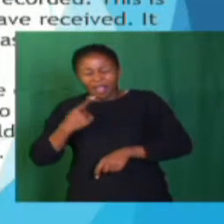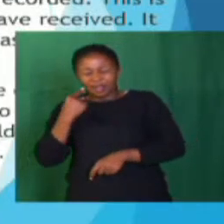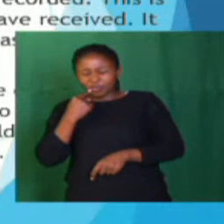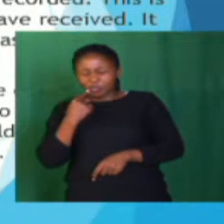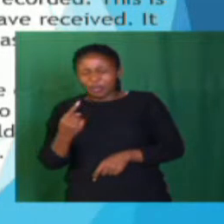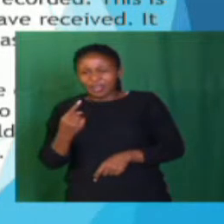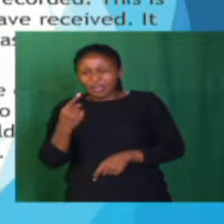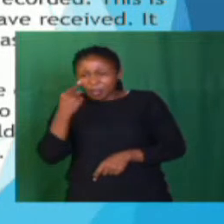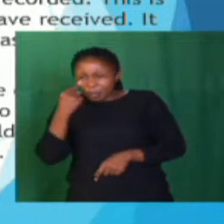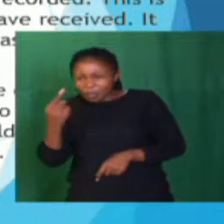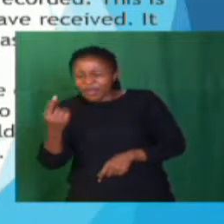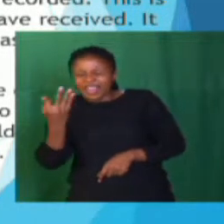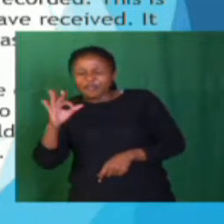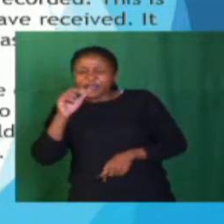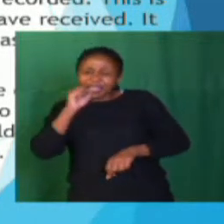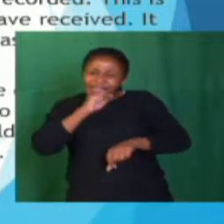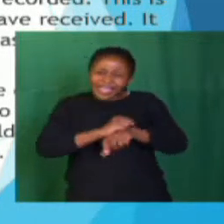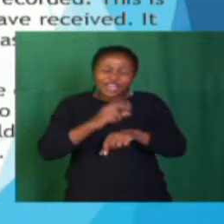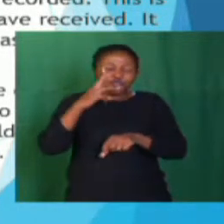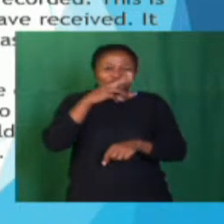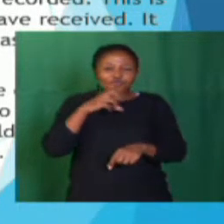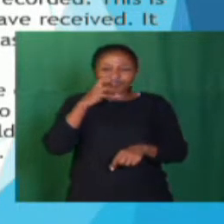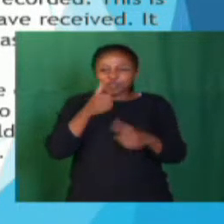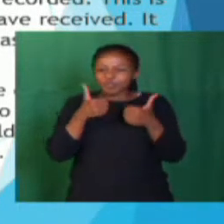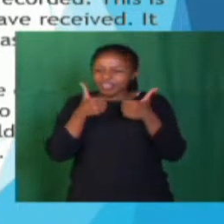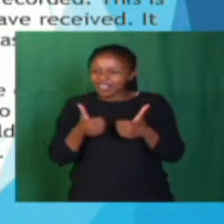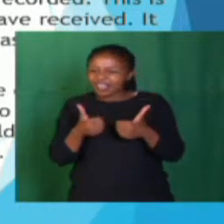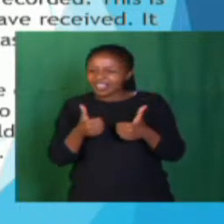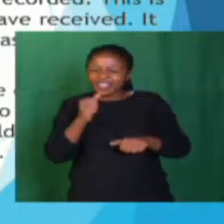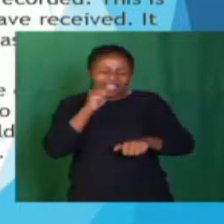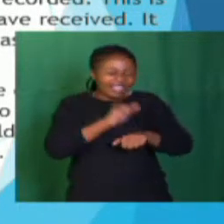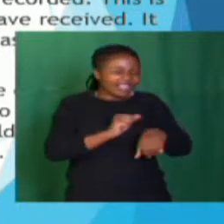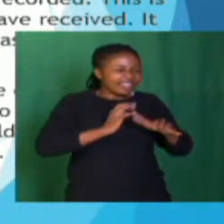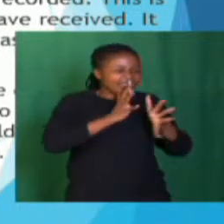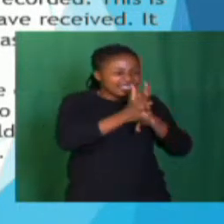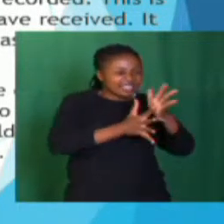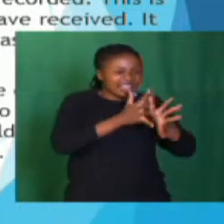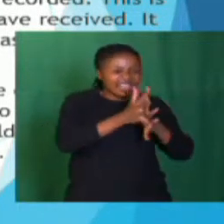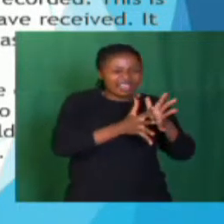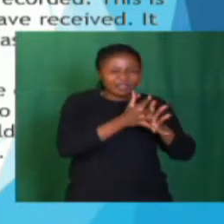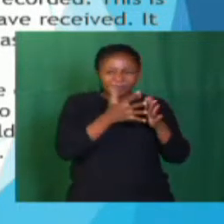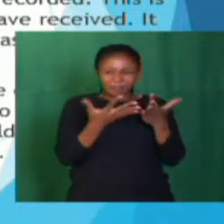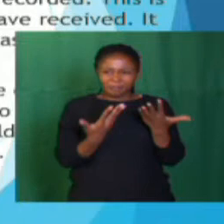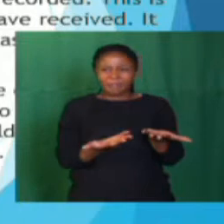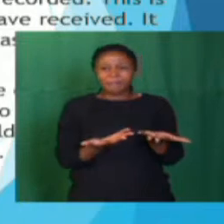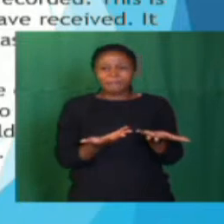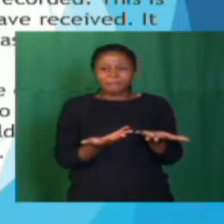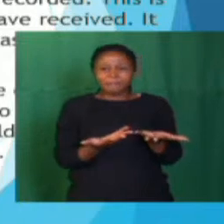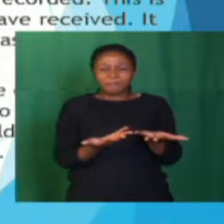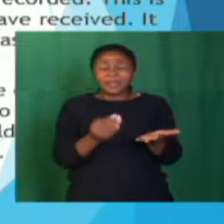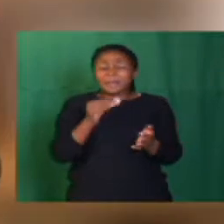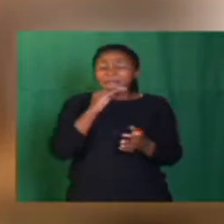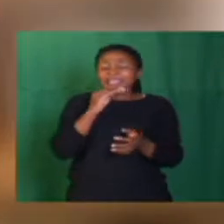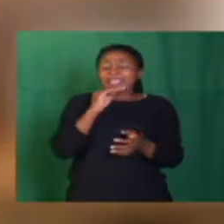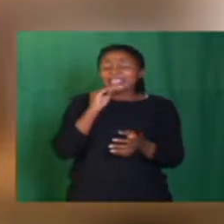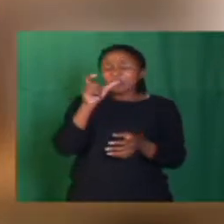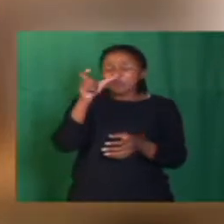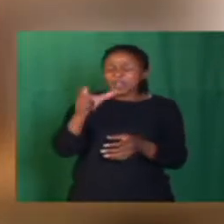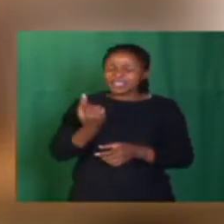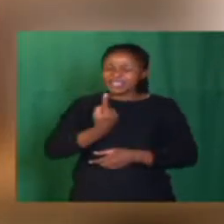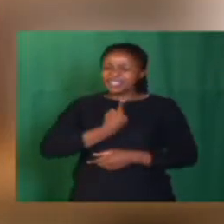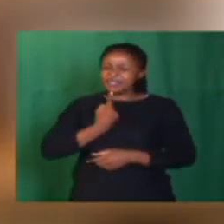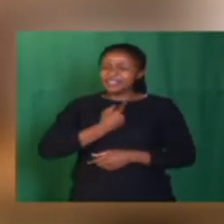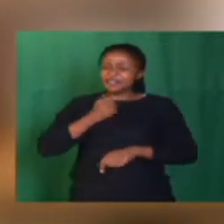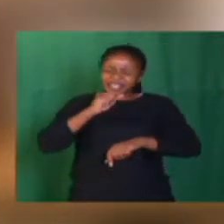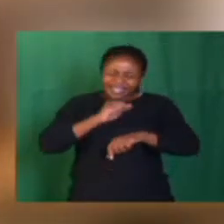language? It is not an assessment that actually tests your knowledge about a topic, but it actually tests, are you able to express yourself?